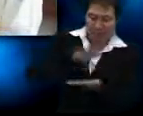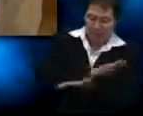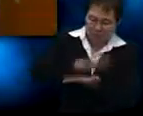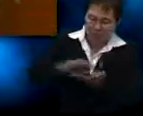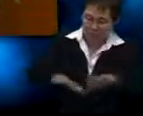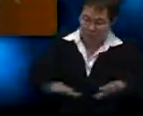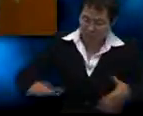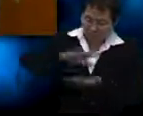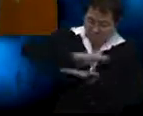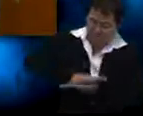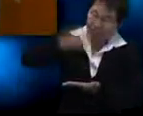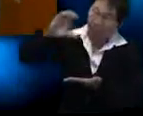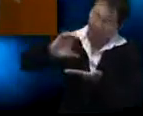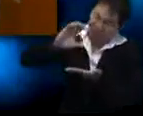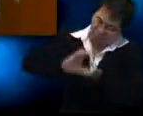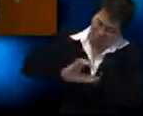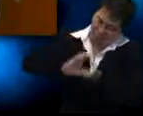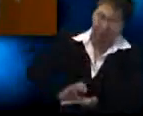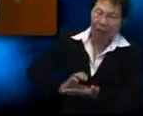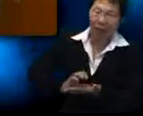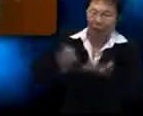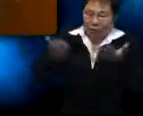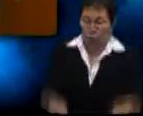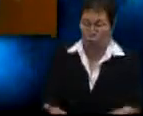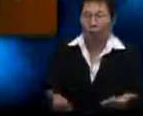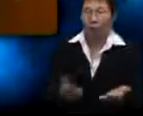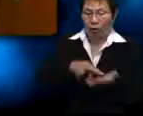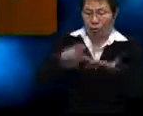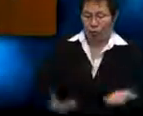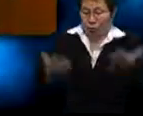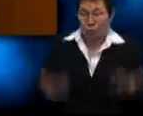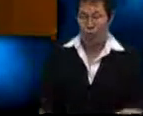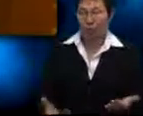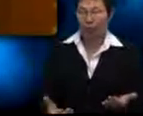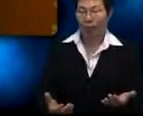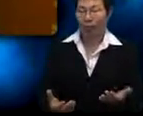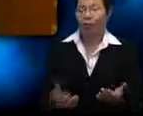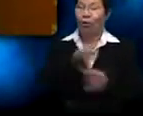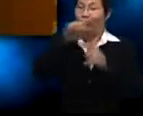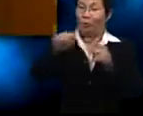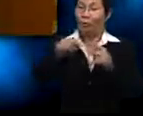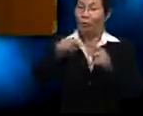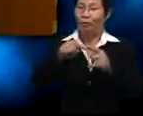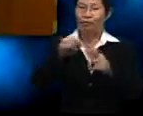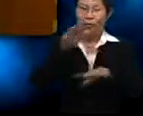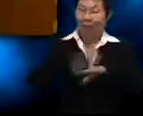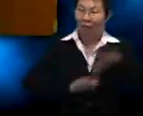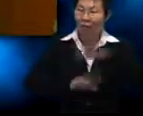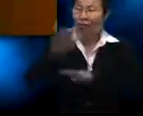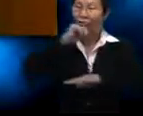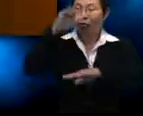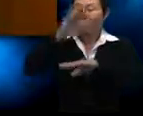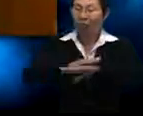Now, I shall drop this. I shall drop this, and you see at the moment, my hand is not touching the